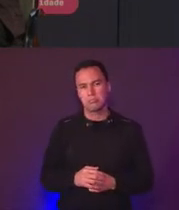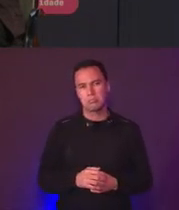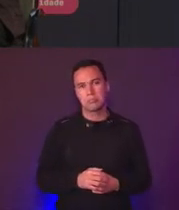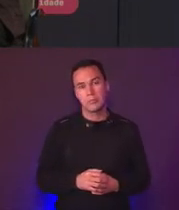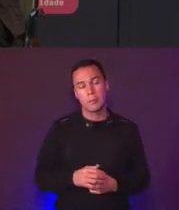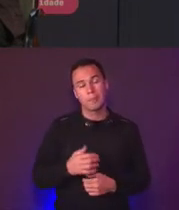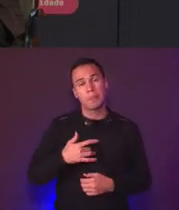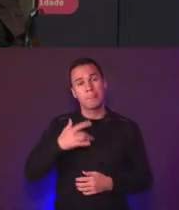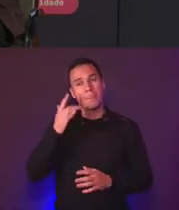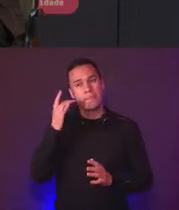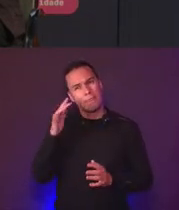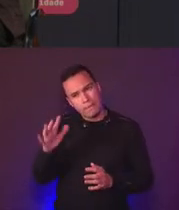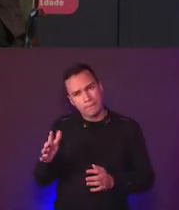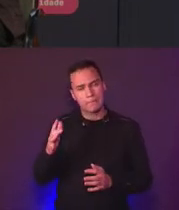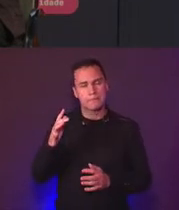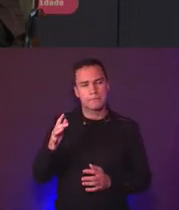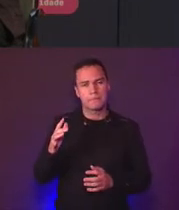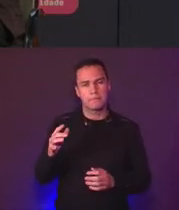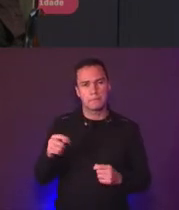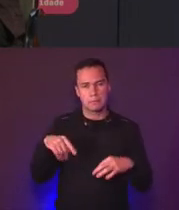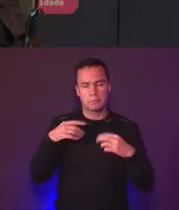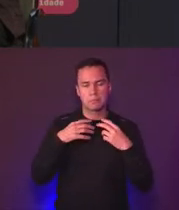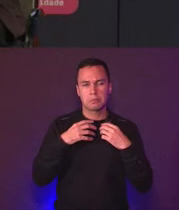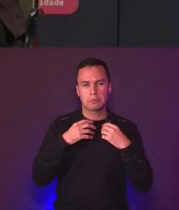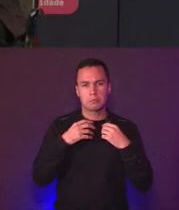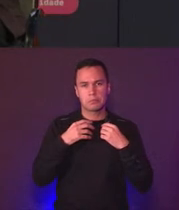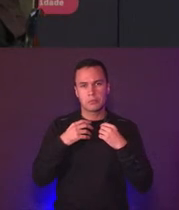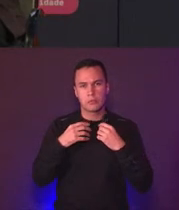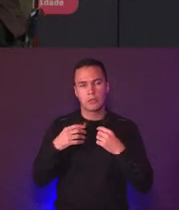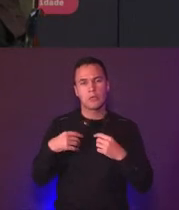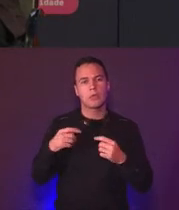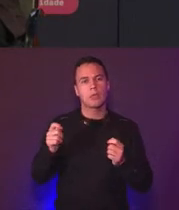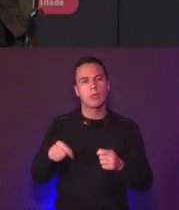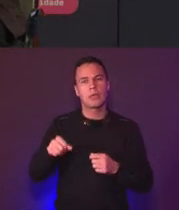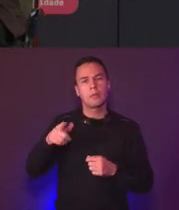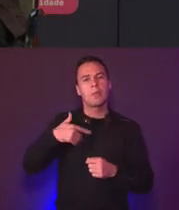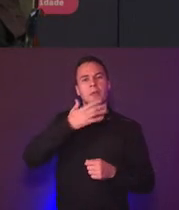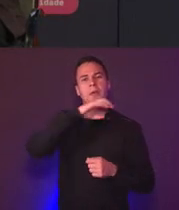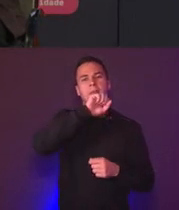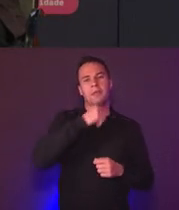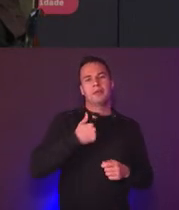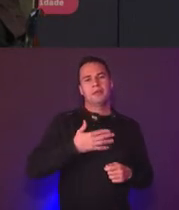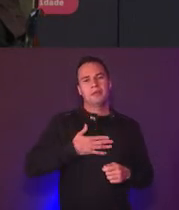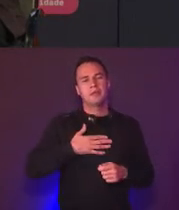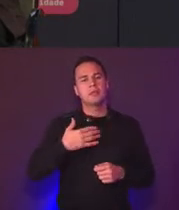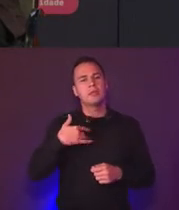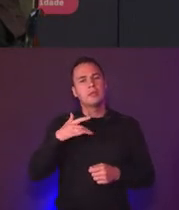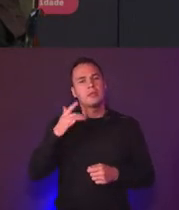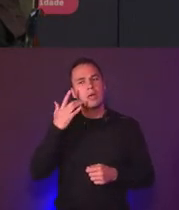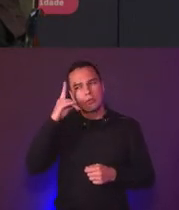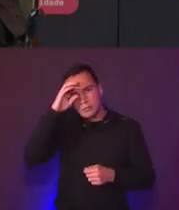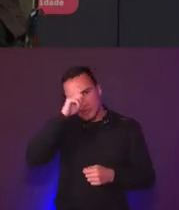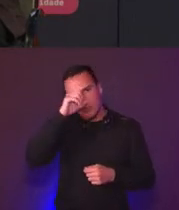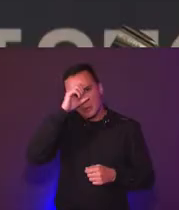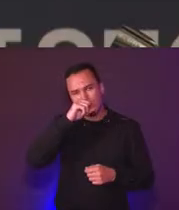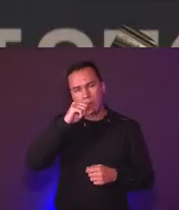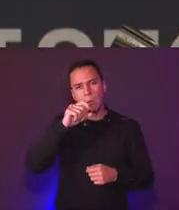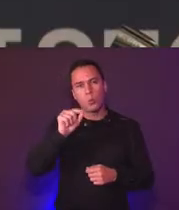maybe by osmosis or just being around my dad a lot, I learned